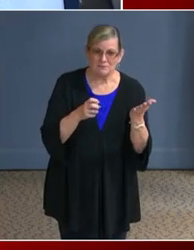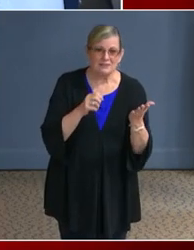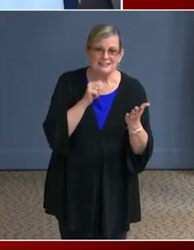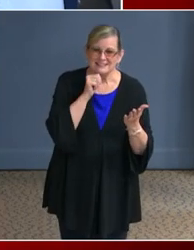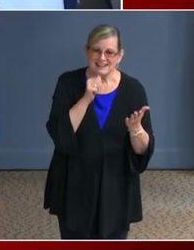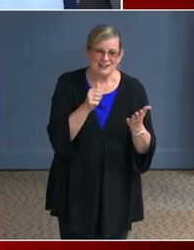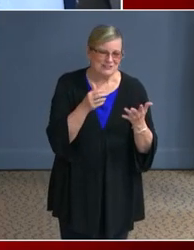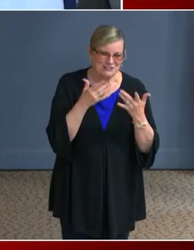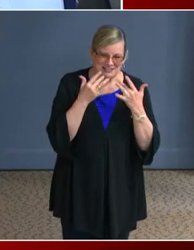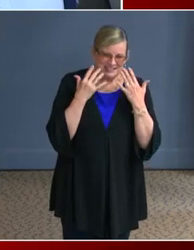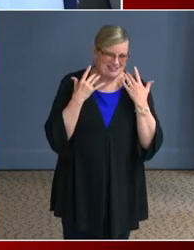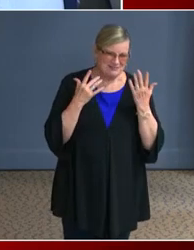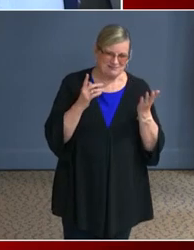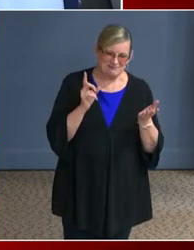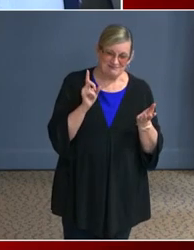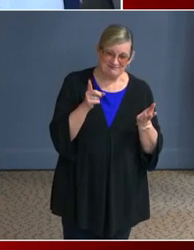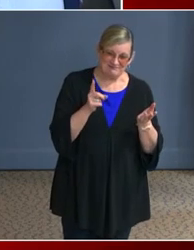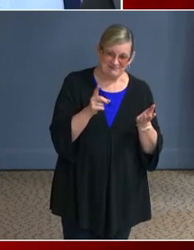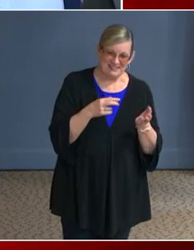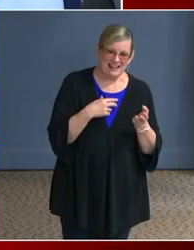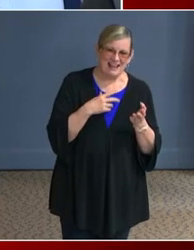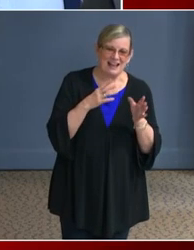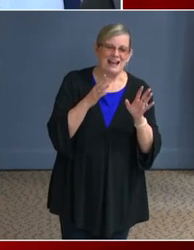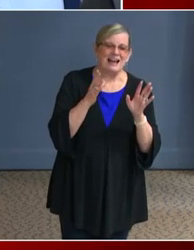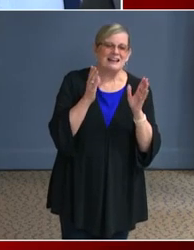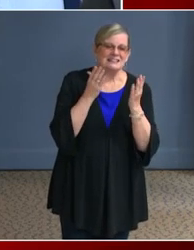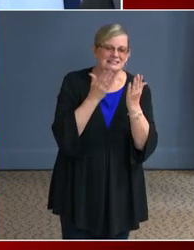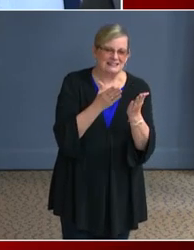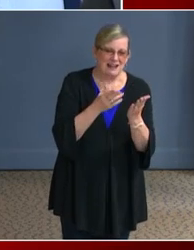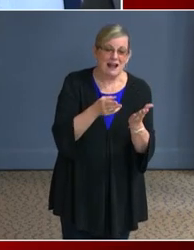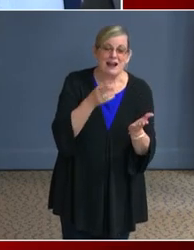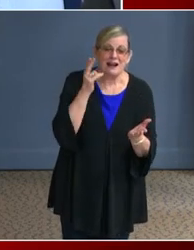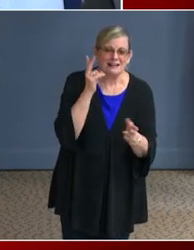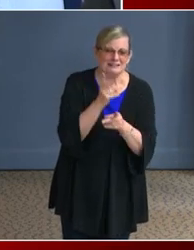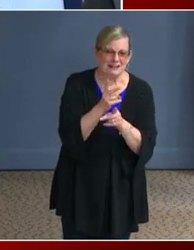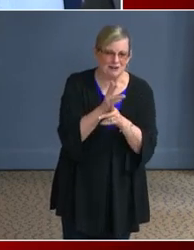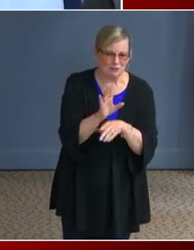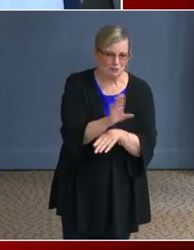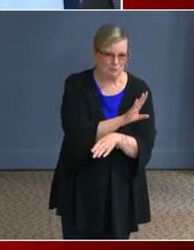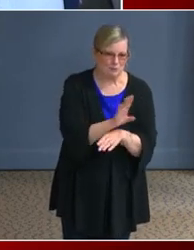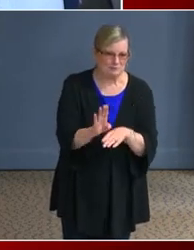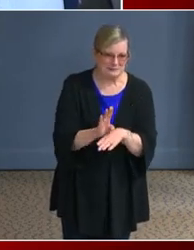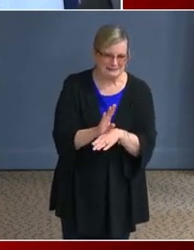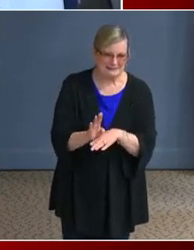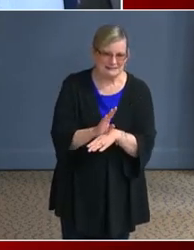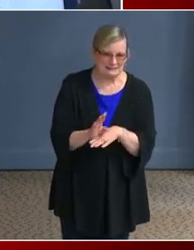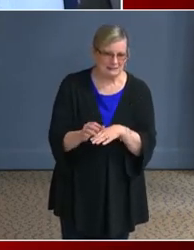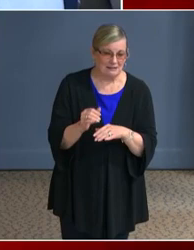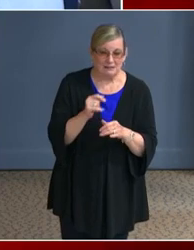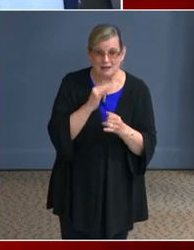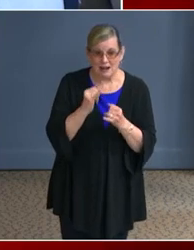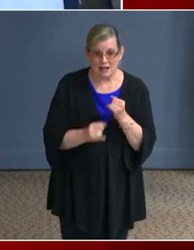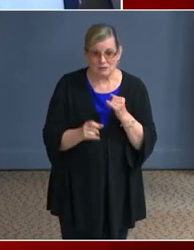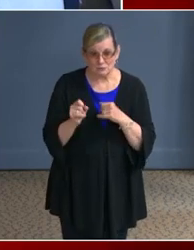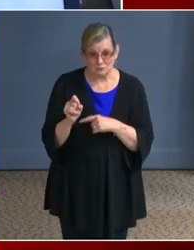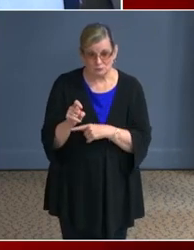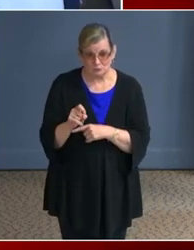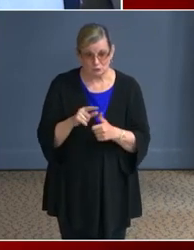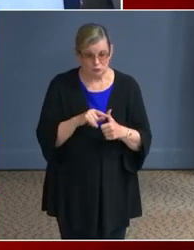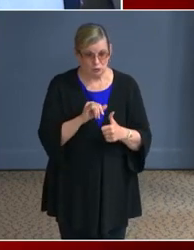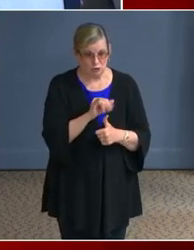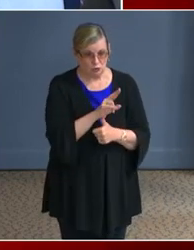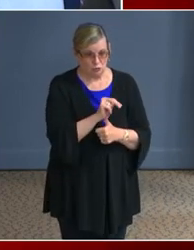that way. So please take care of your business. Yes, okay, I'll take one last round also with Julie, Sam,